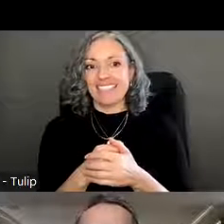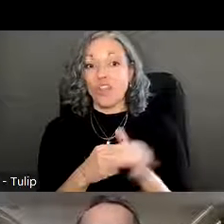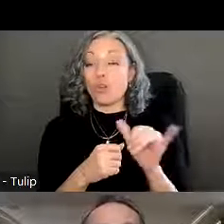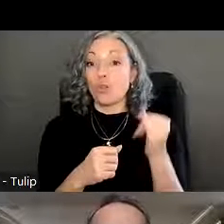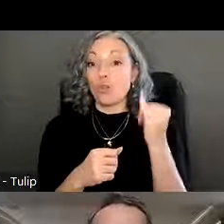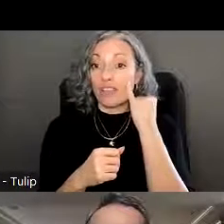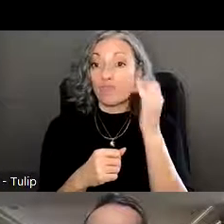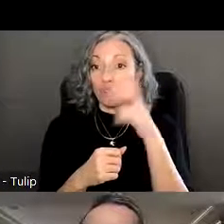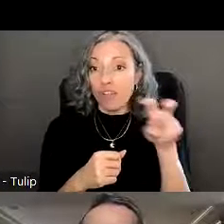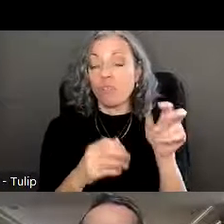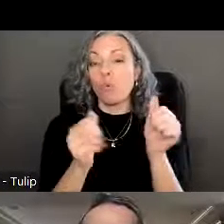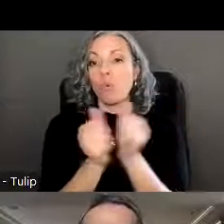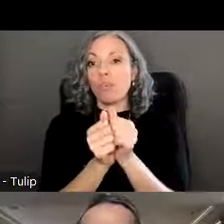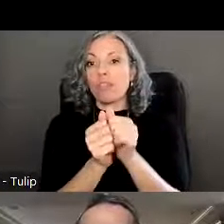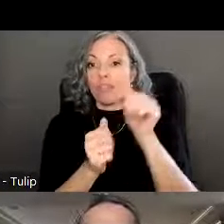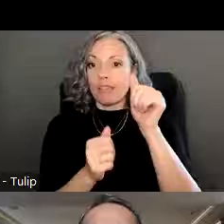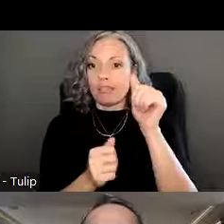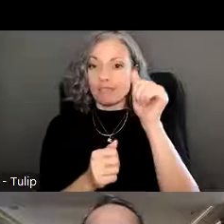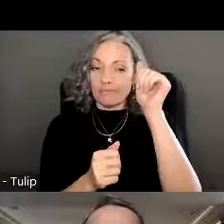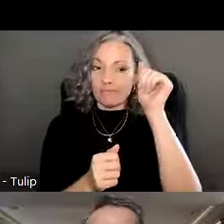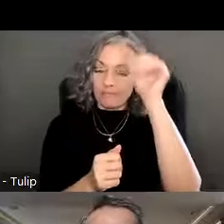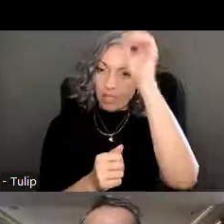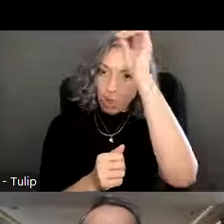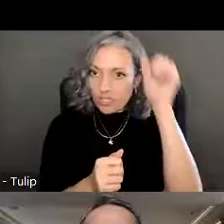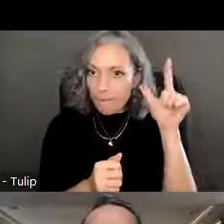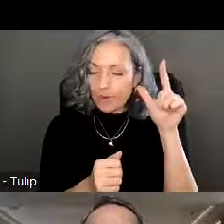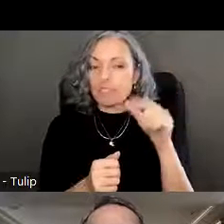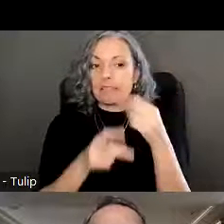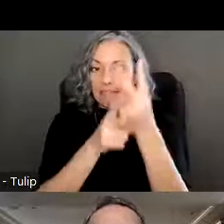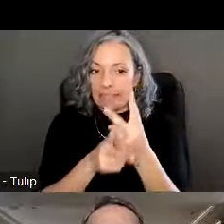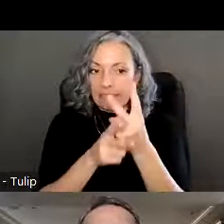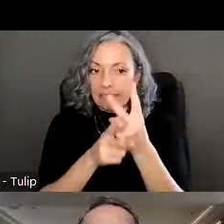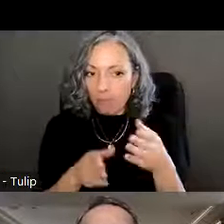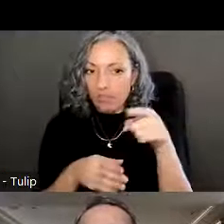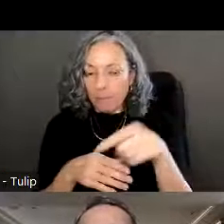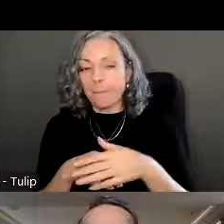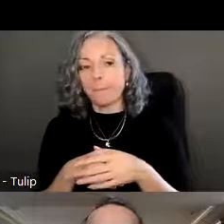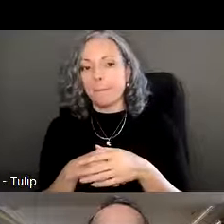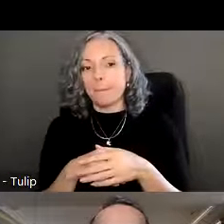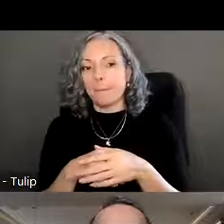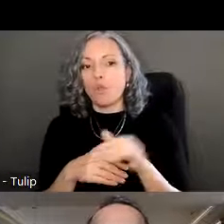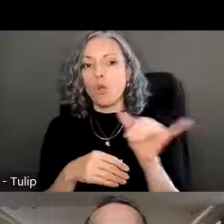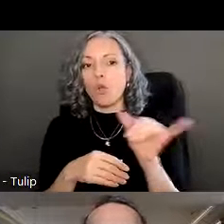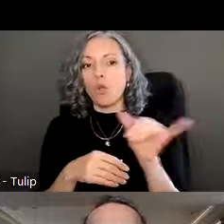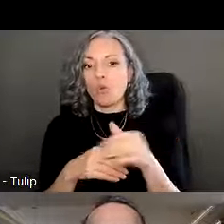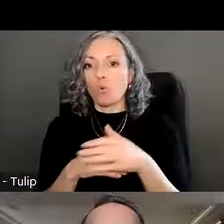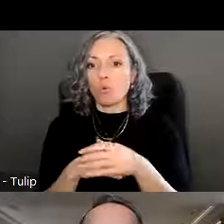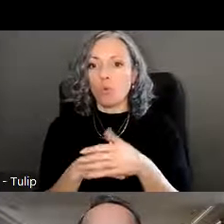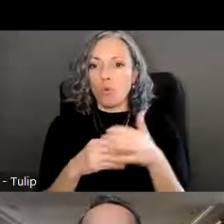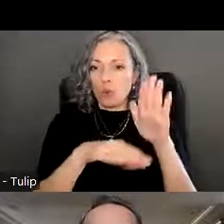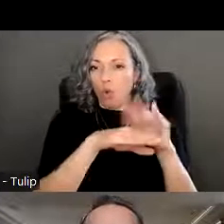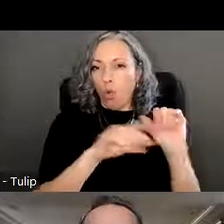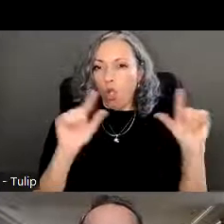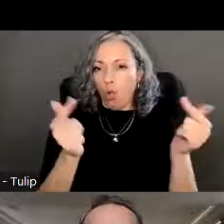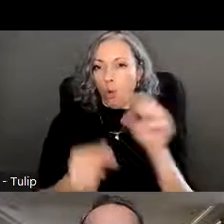with dementia and caregivers. And I would like to have a quick roll call of all the members who